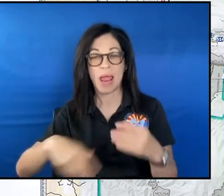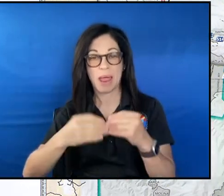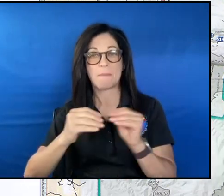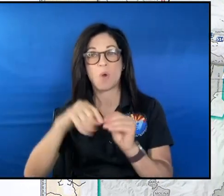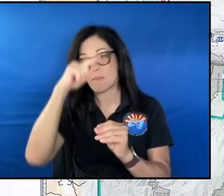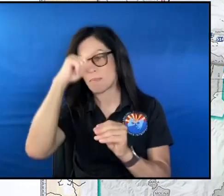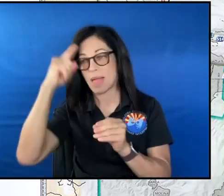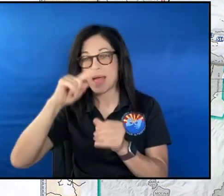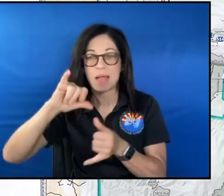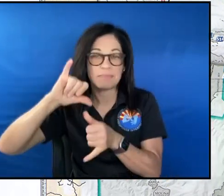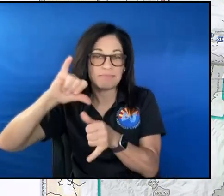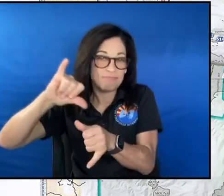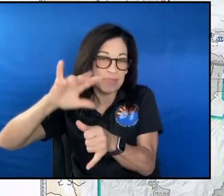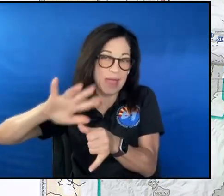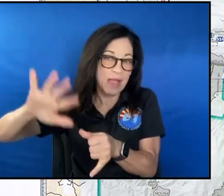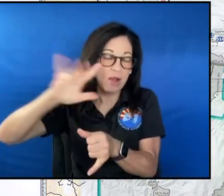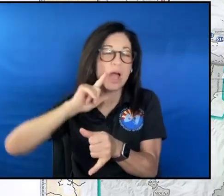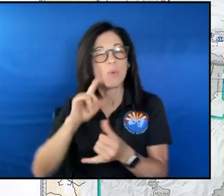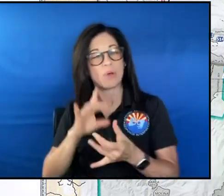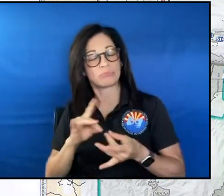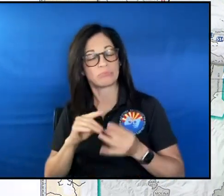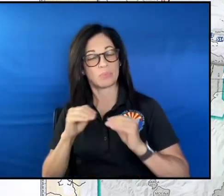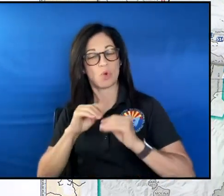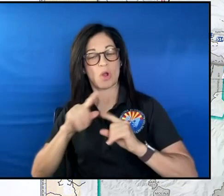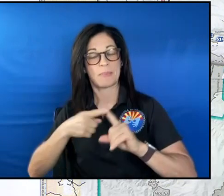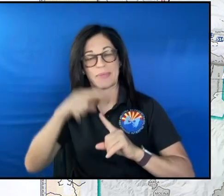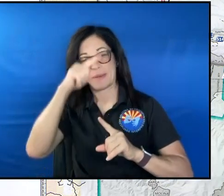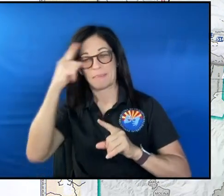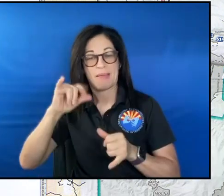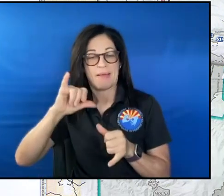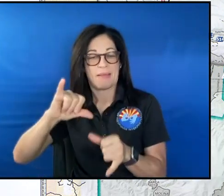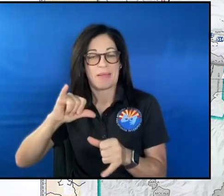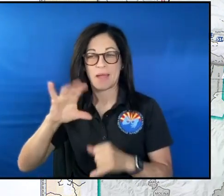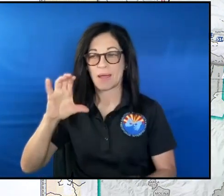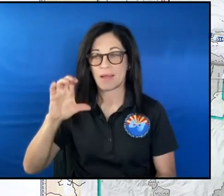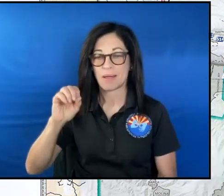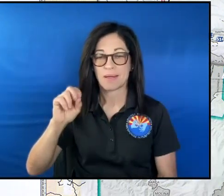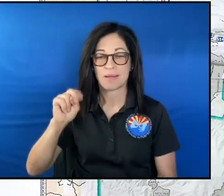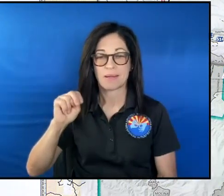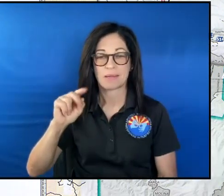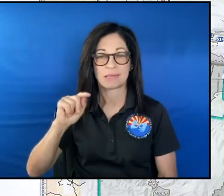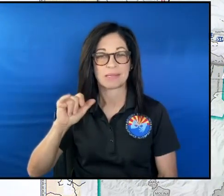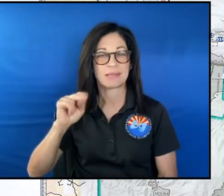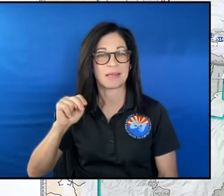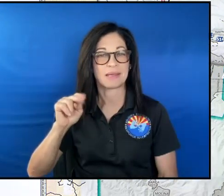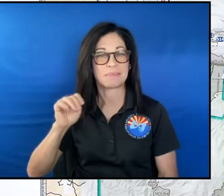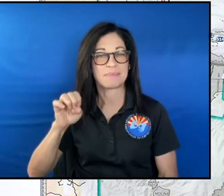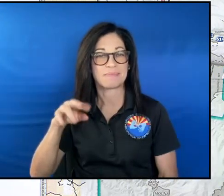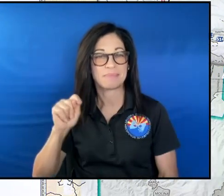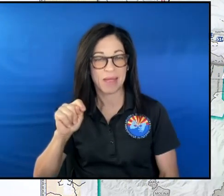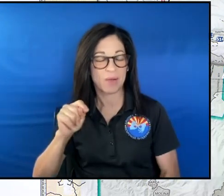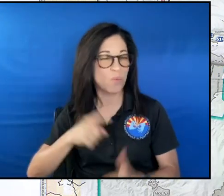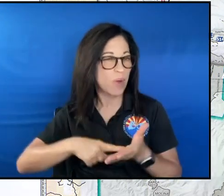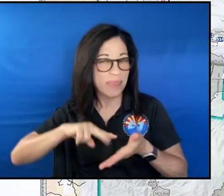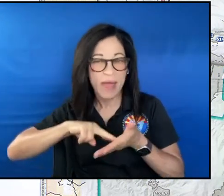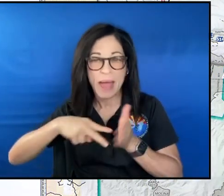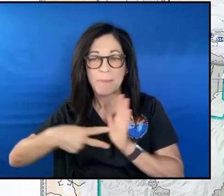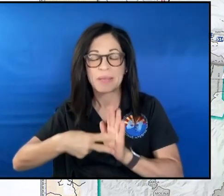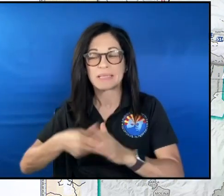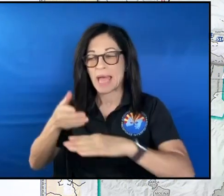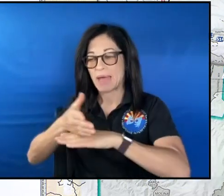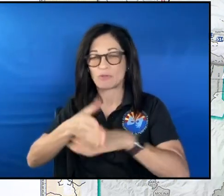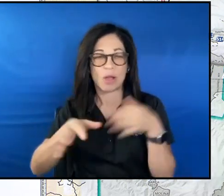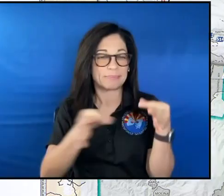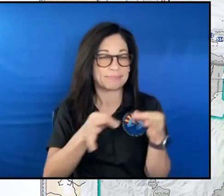talk a little bit more about the containment and what that means here after I give the overview of what's going on with the